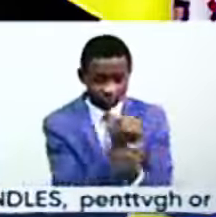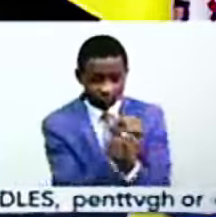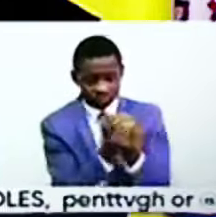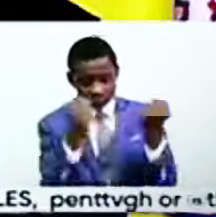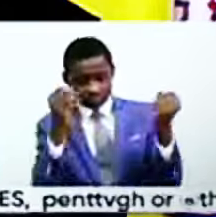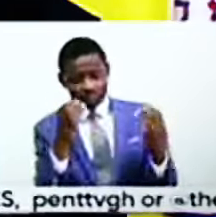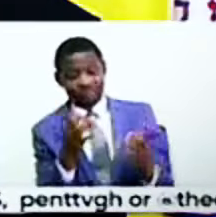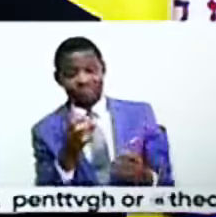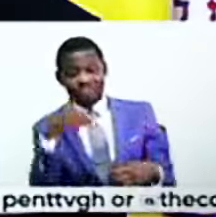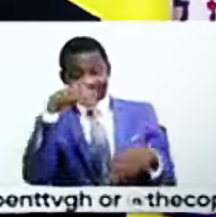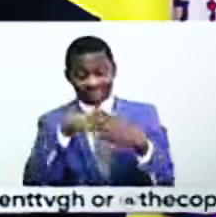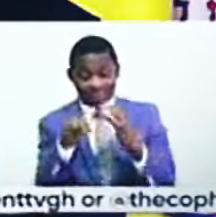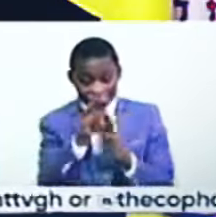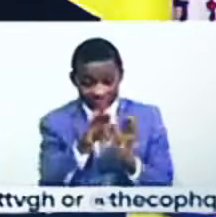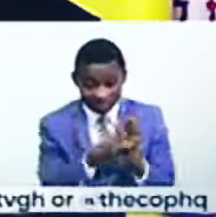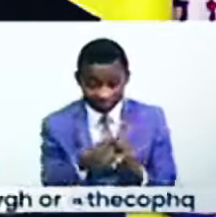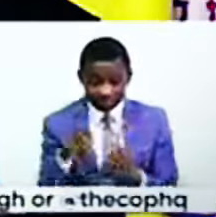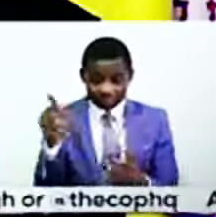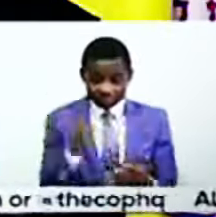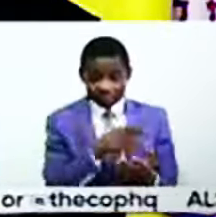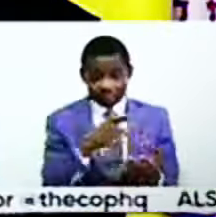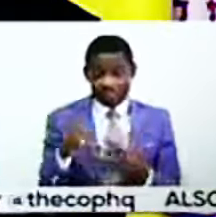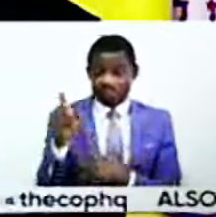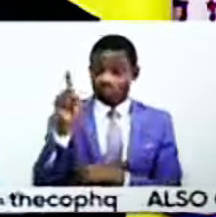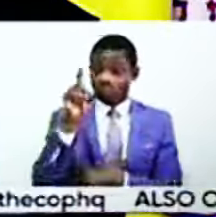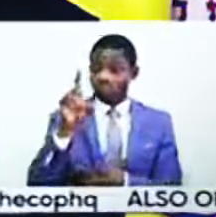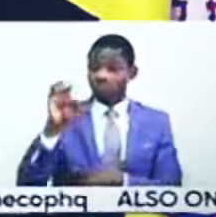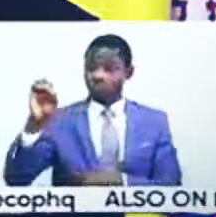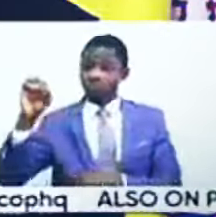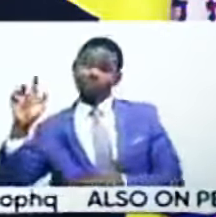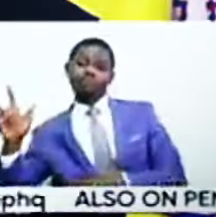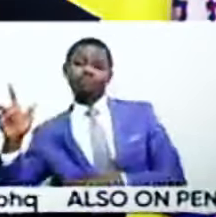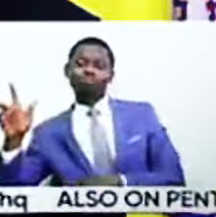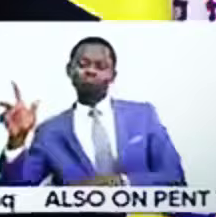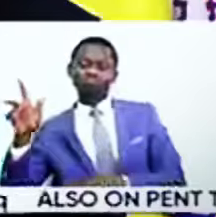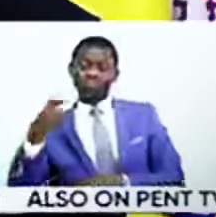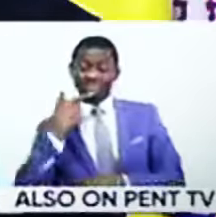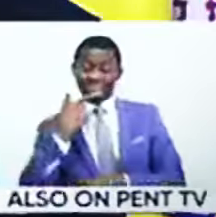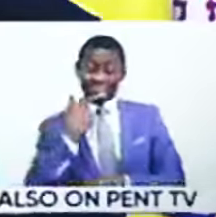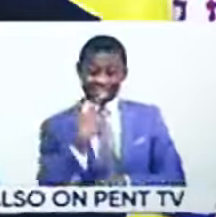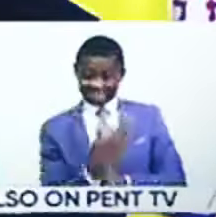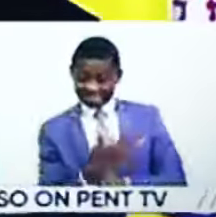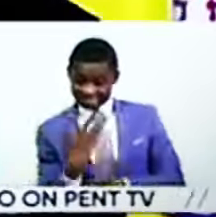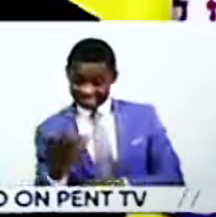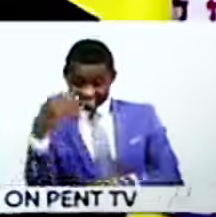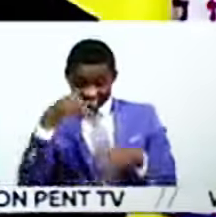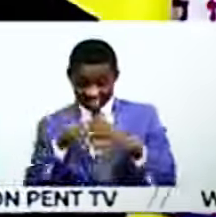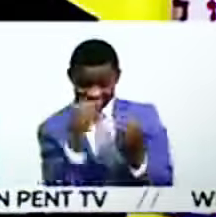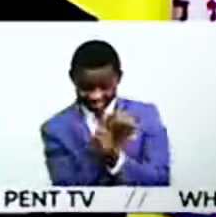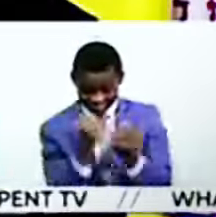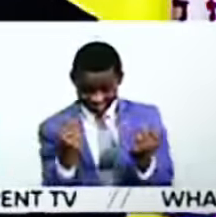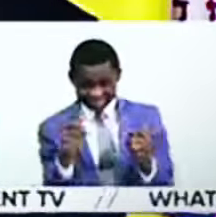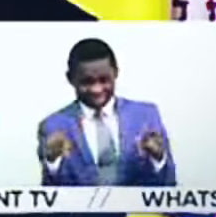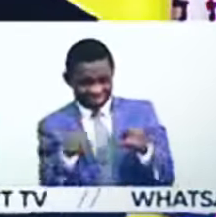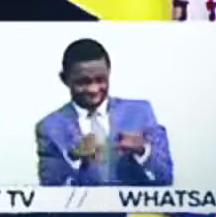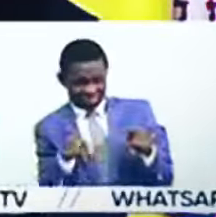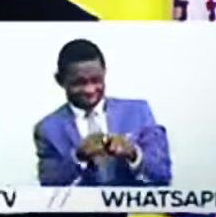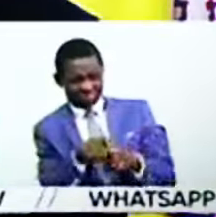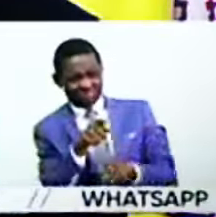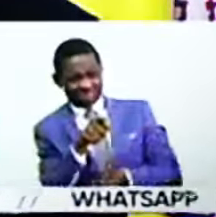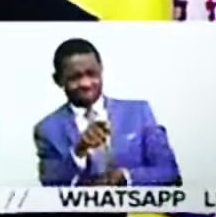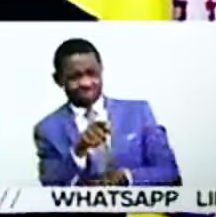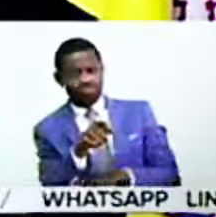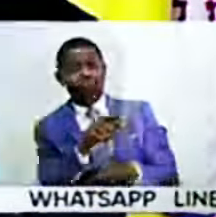Psalm 103. I'm saying that it is like. But what we have is more than this.